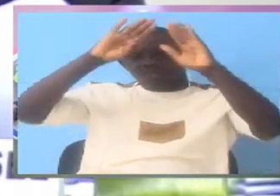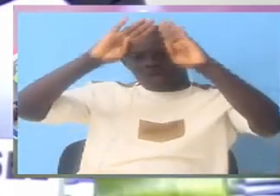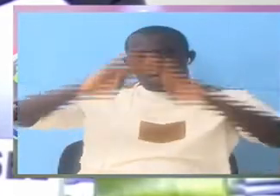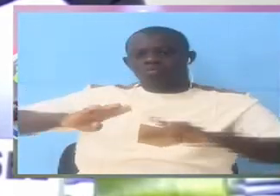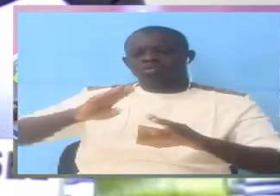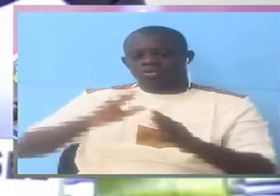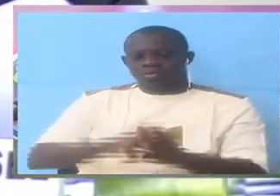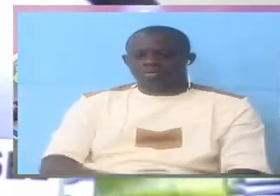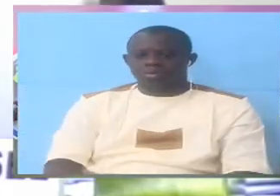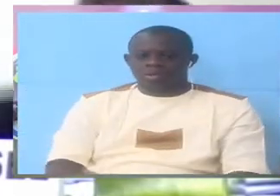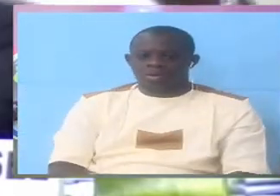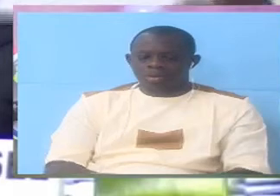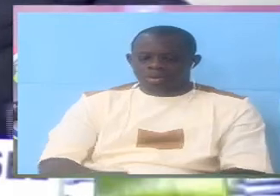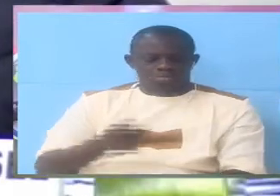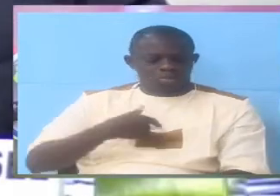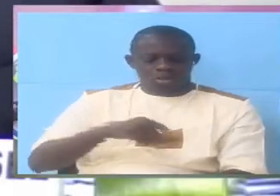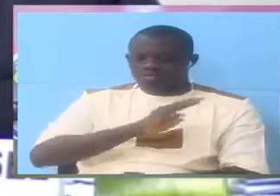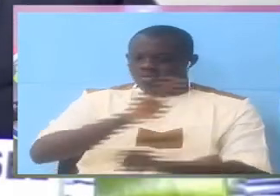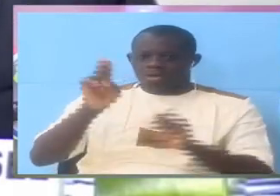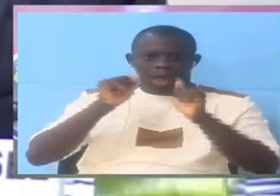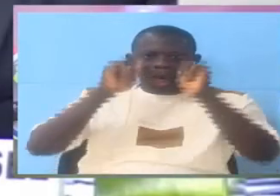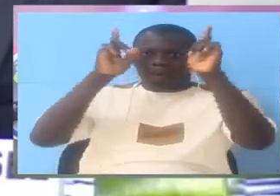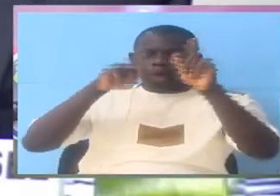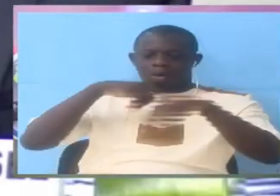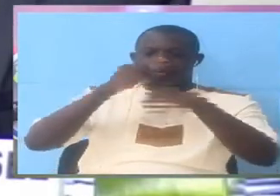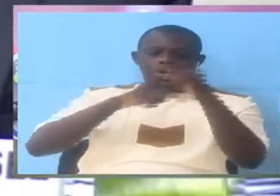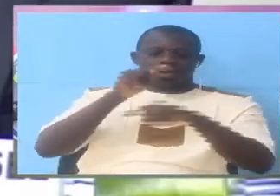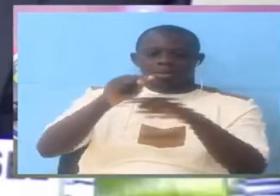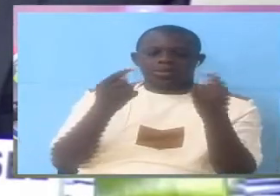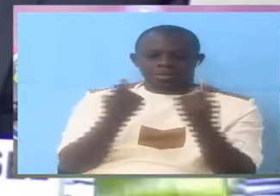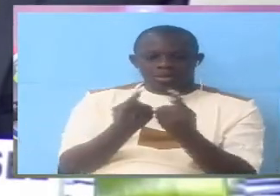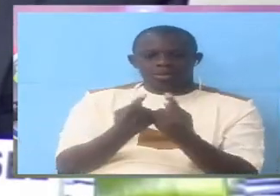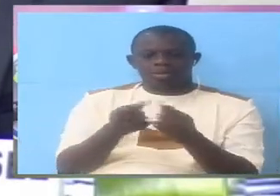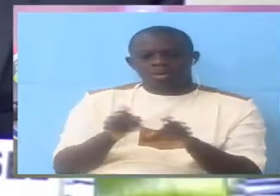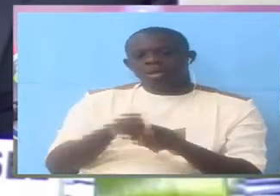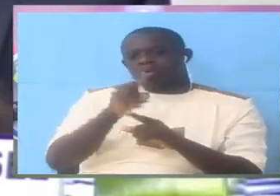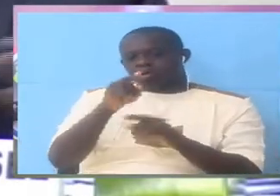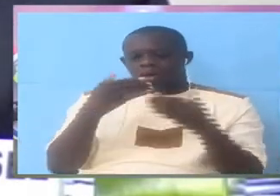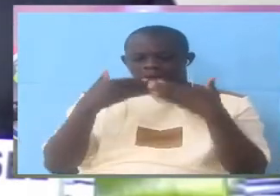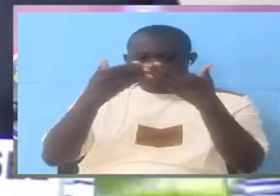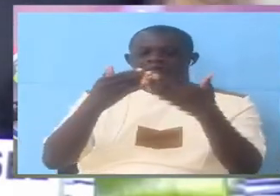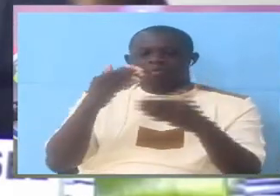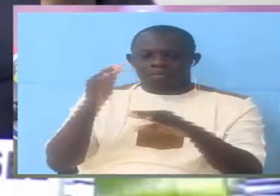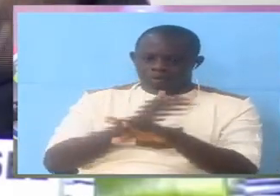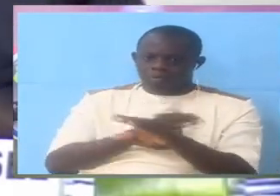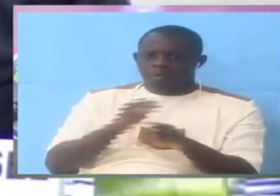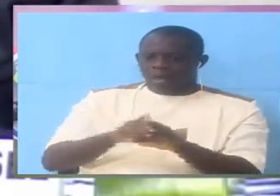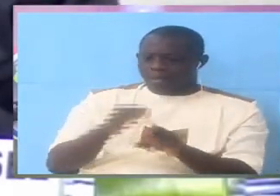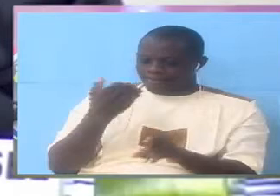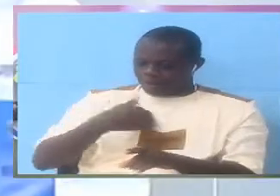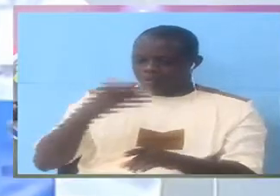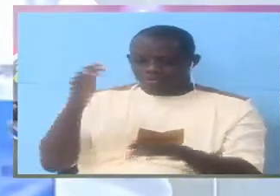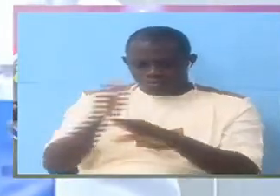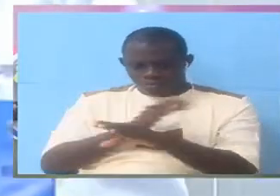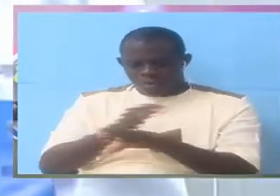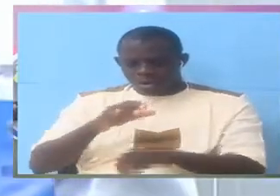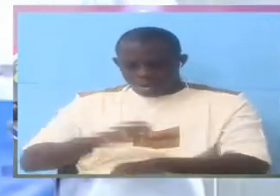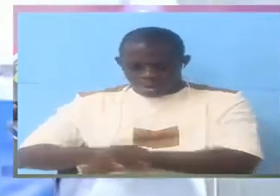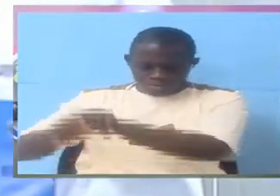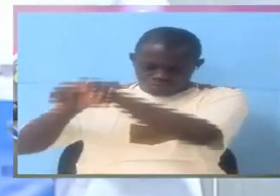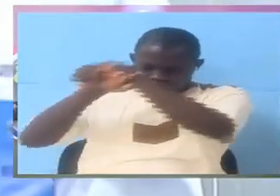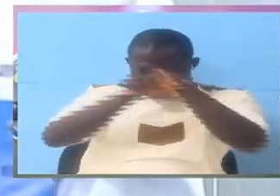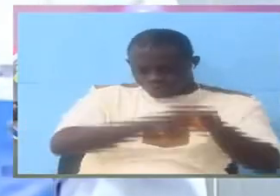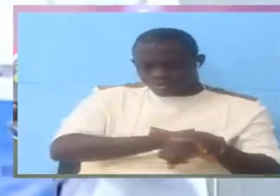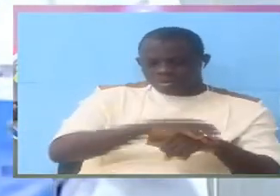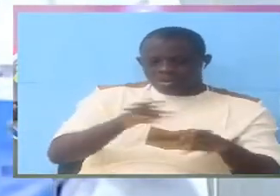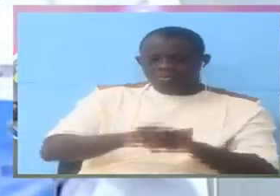Not that I am aware of. Well, you have told us before that people would be brought in, they were beaten, if they